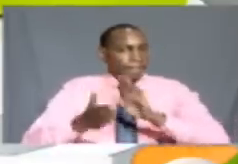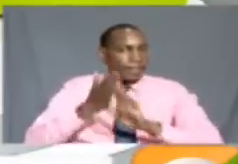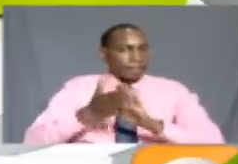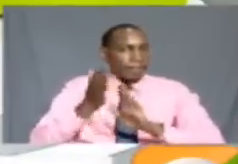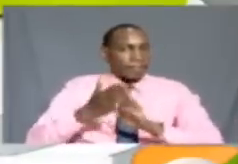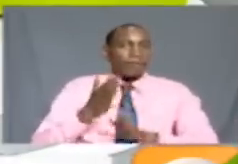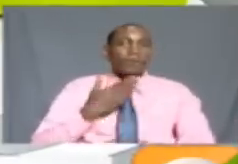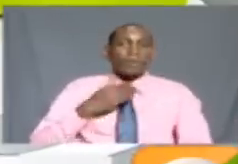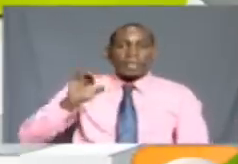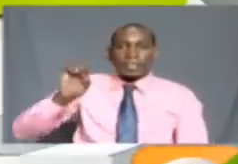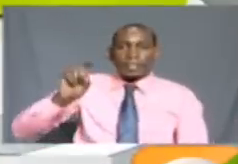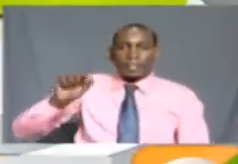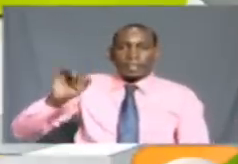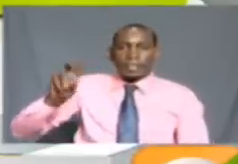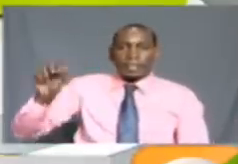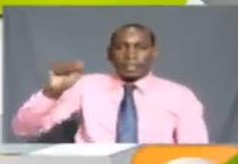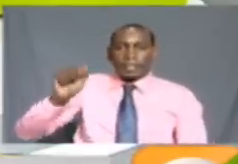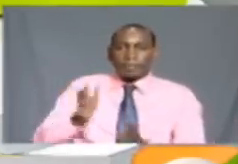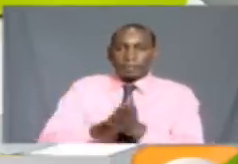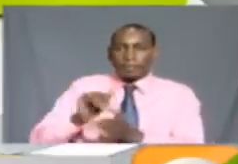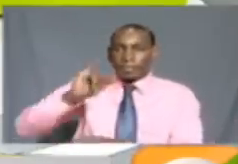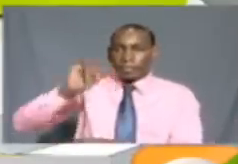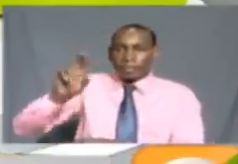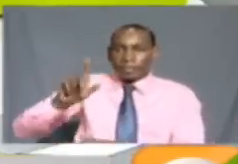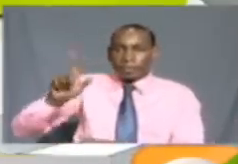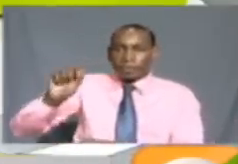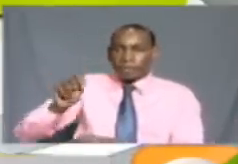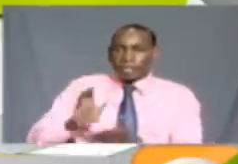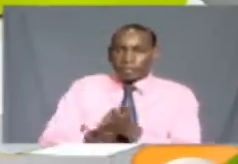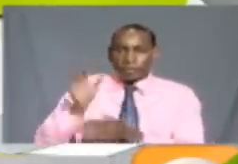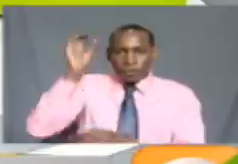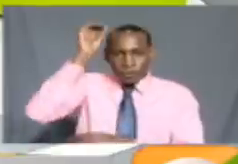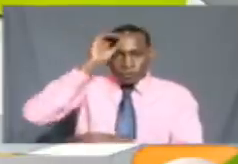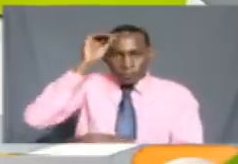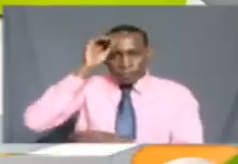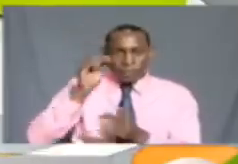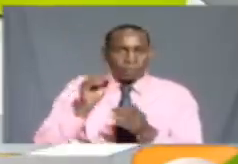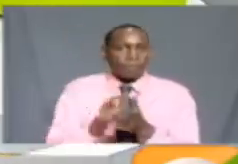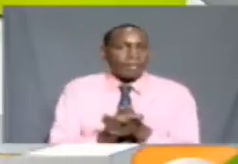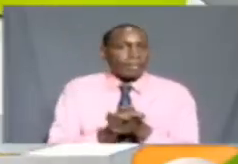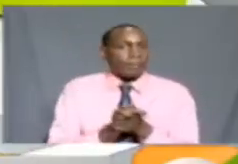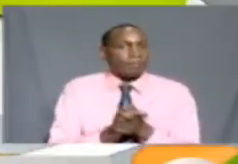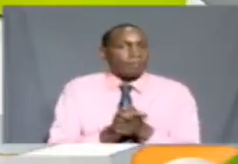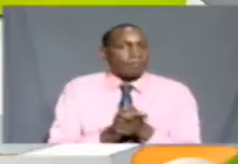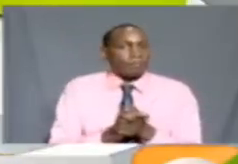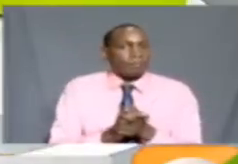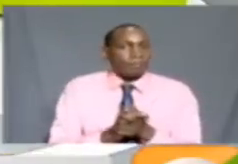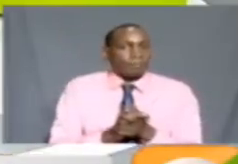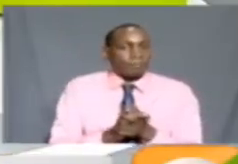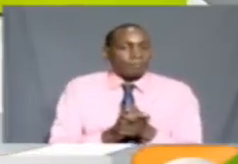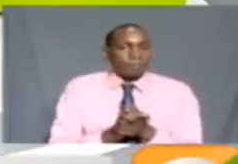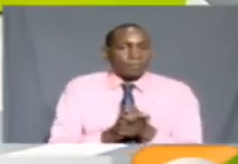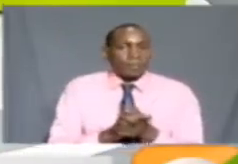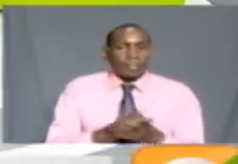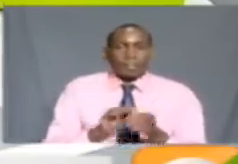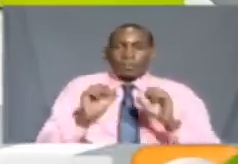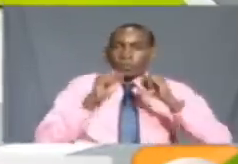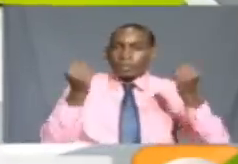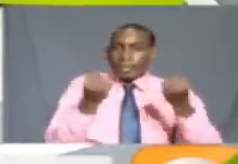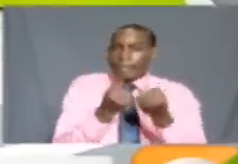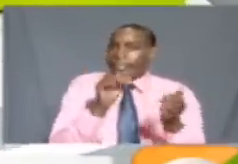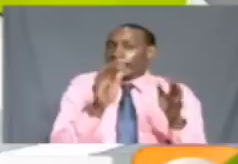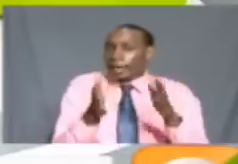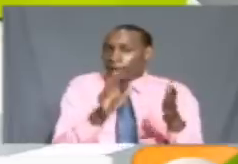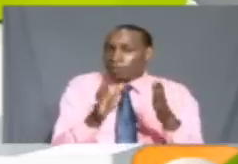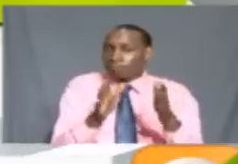get to Elvis and Juliet, just your take on, and you know, of course, Michael has brought it up, our fabric of our society really